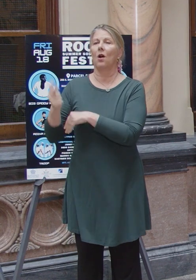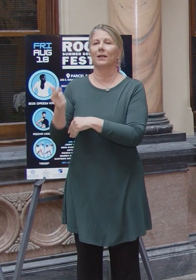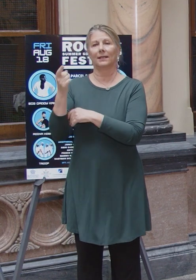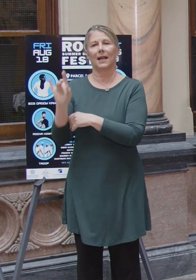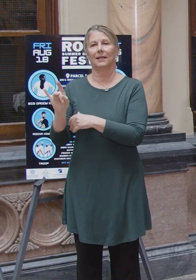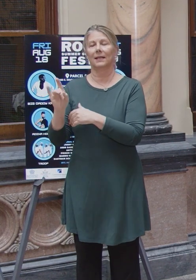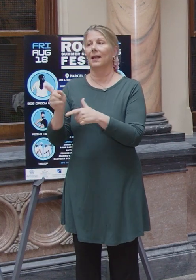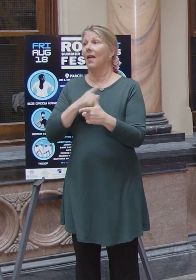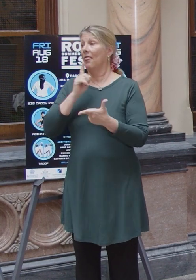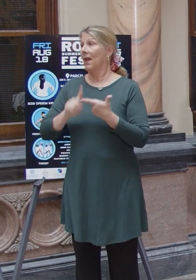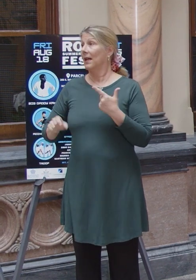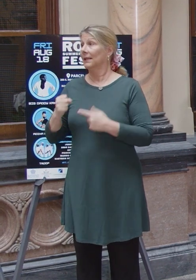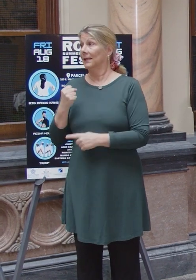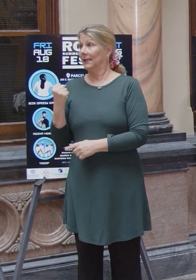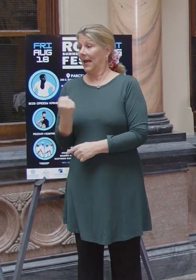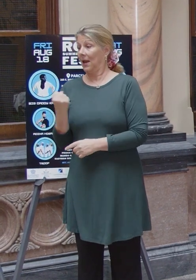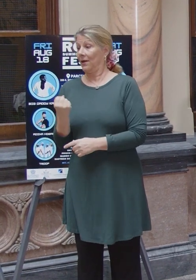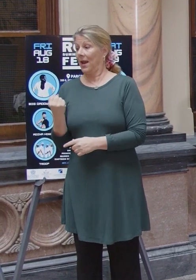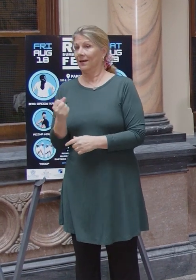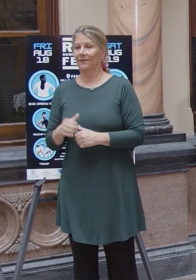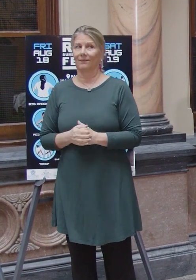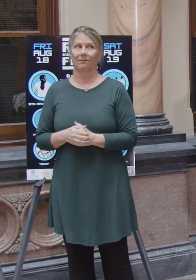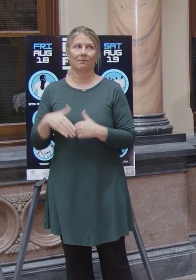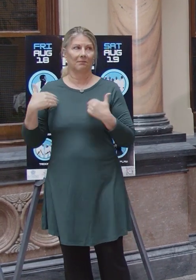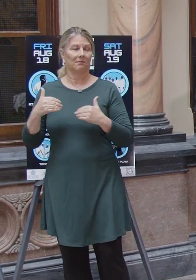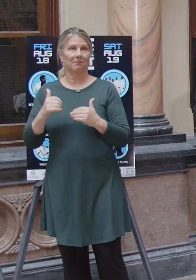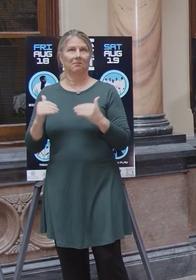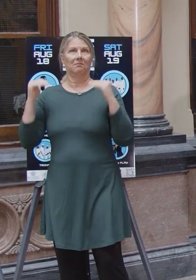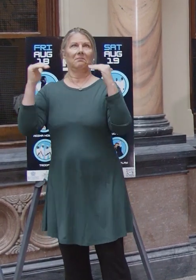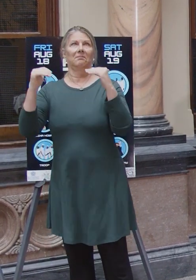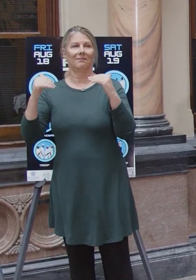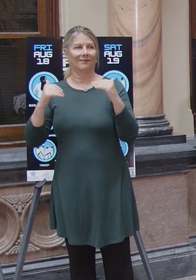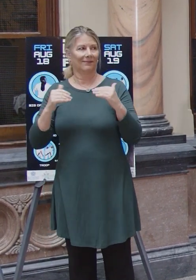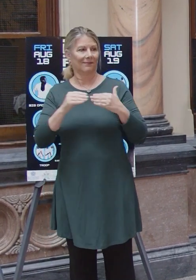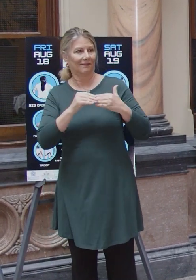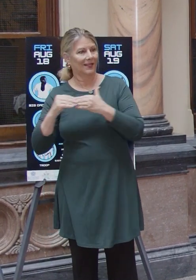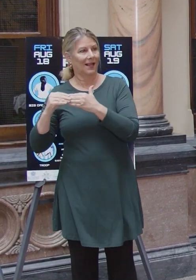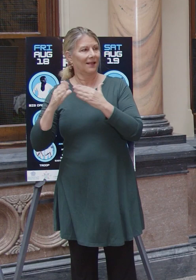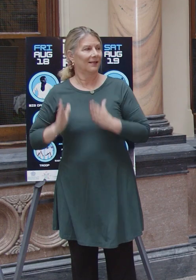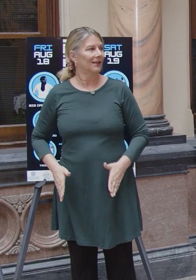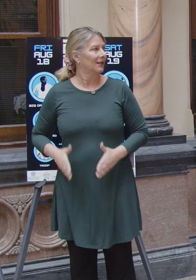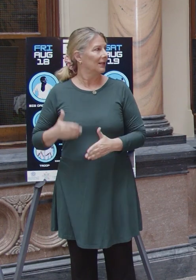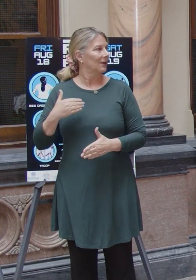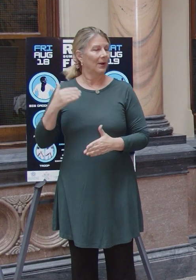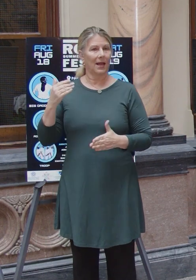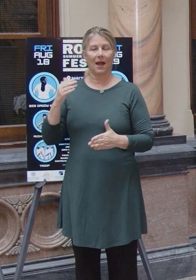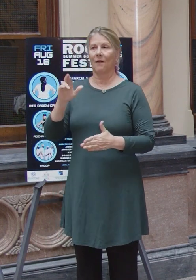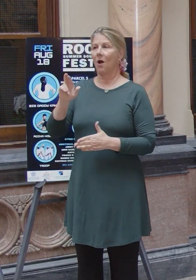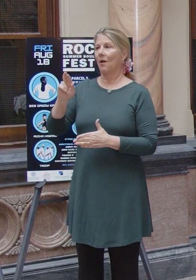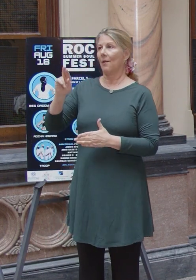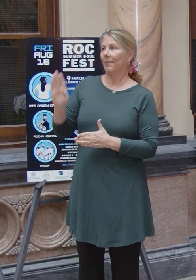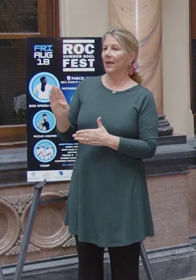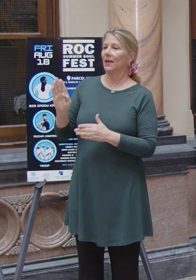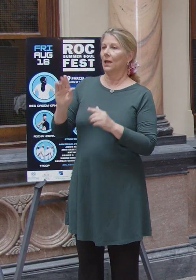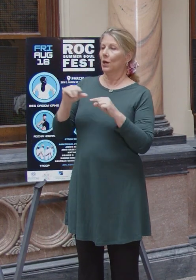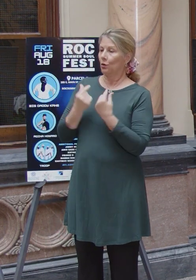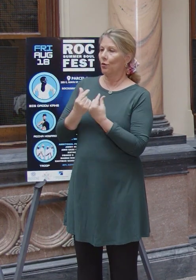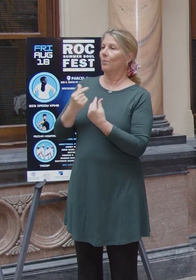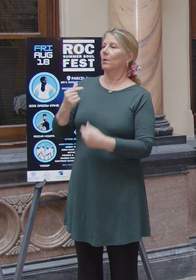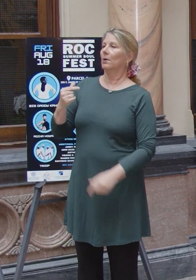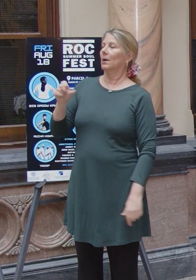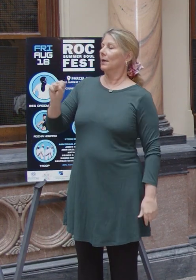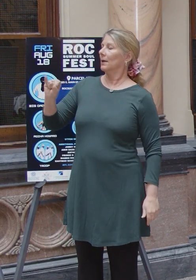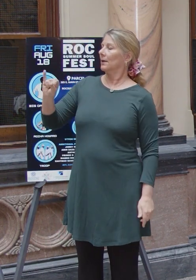then Saturday, headlining, we have the legendary R&B group Silk. We got Silk coming out this